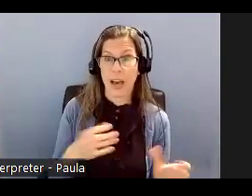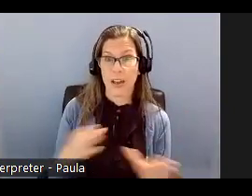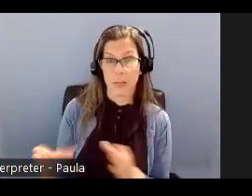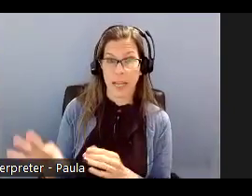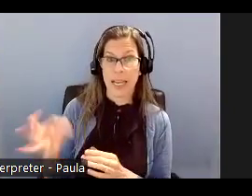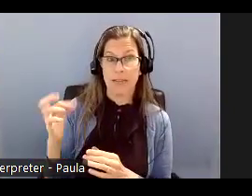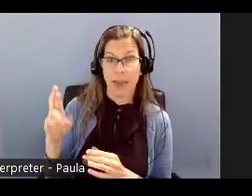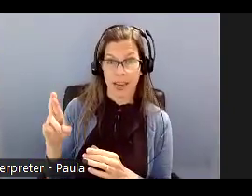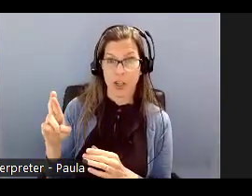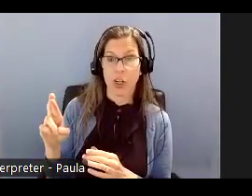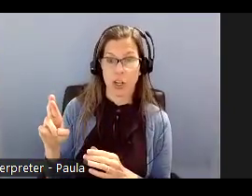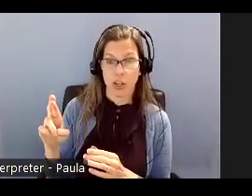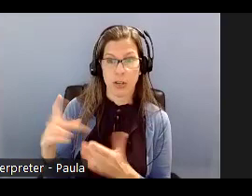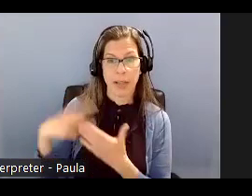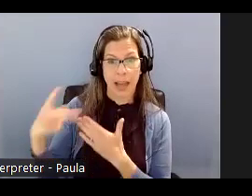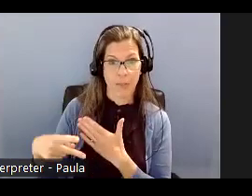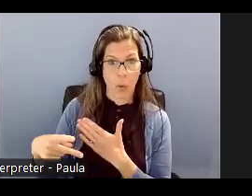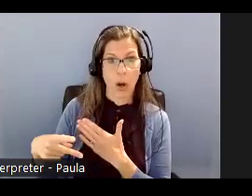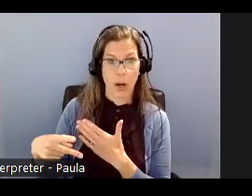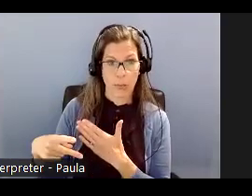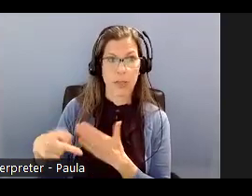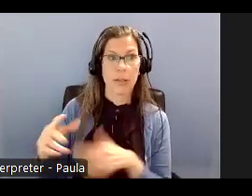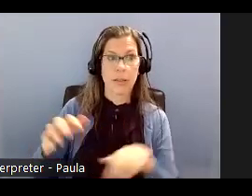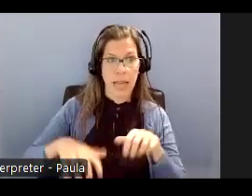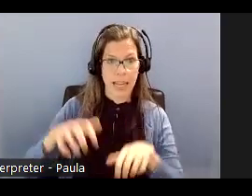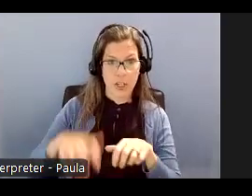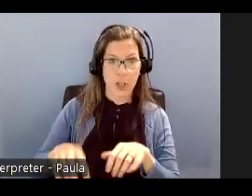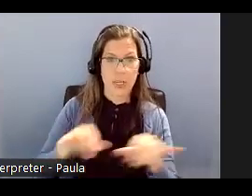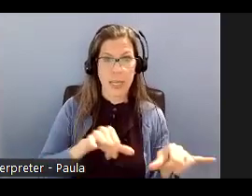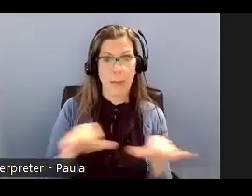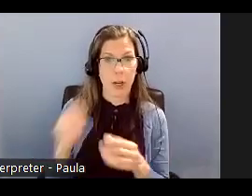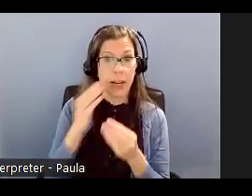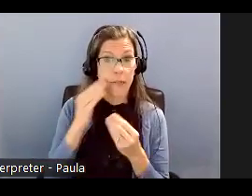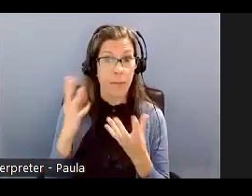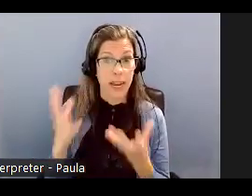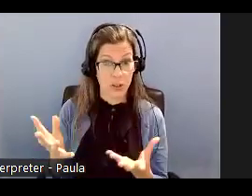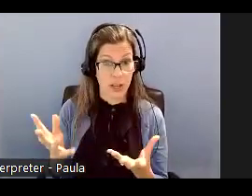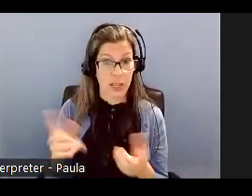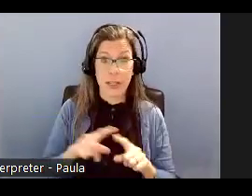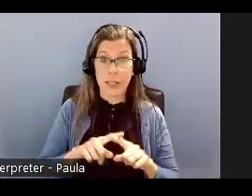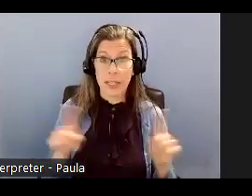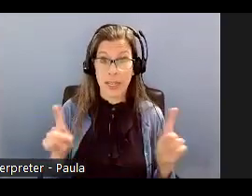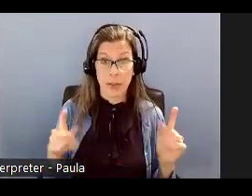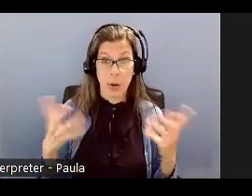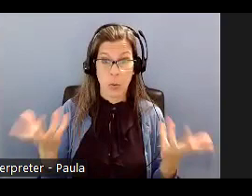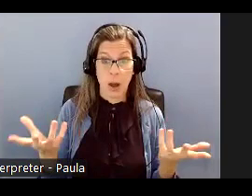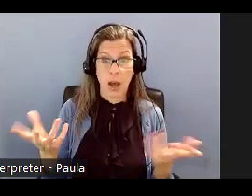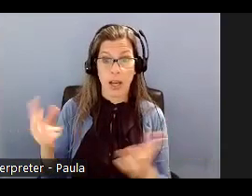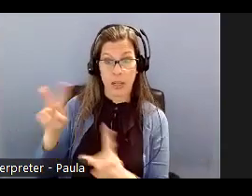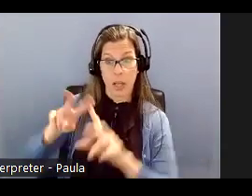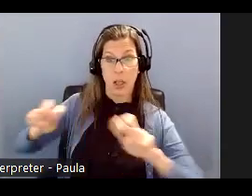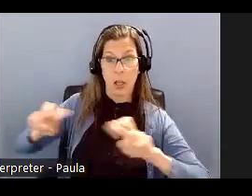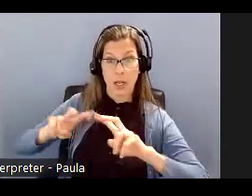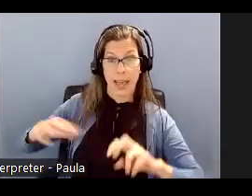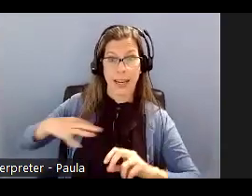Benefit Exchange. They will be entering very similar information. It is just that we'll be looking at their eligibility a little